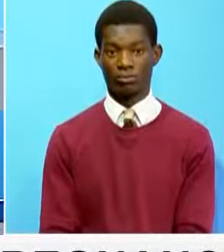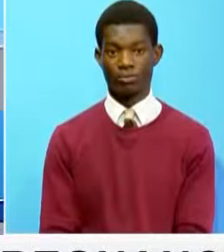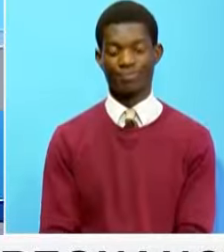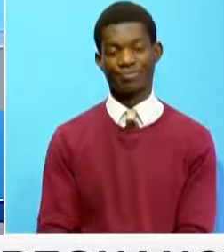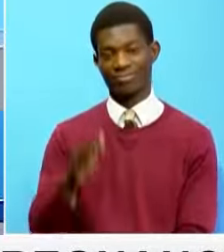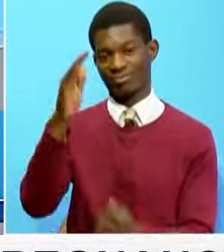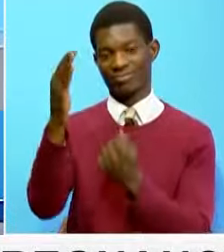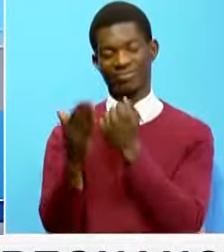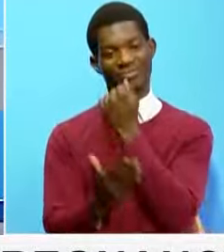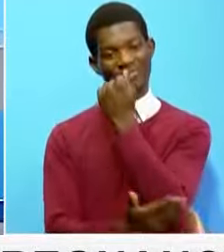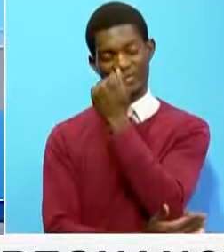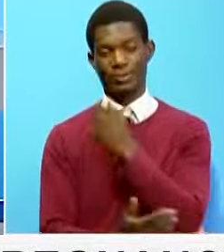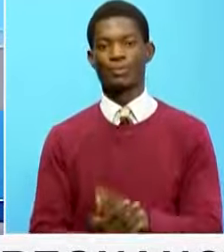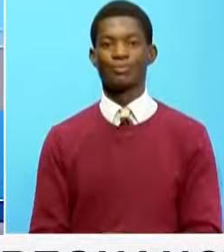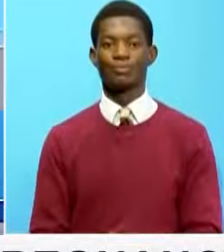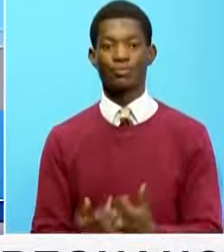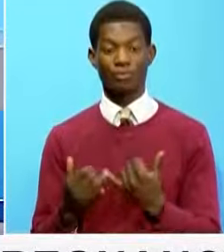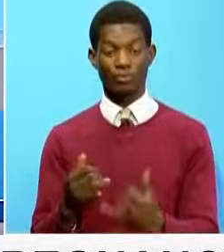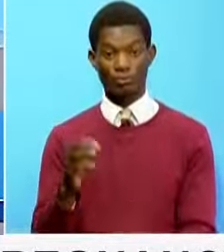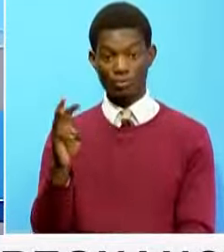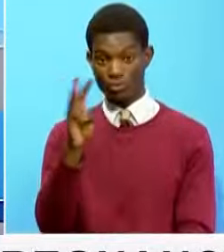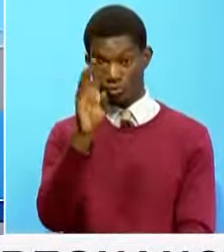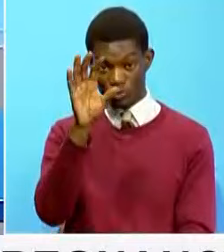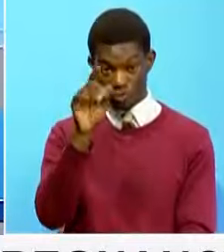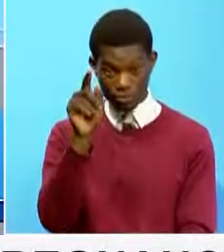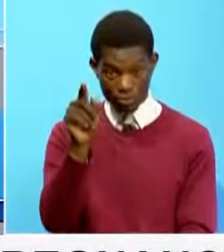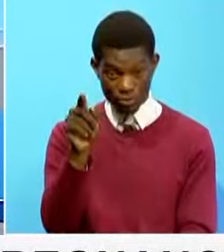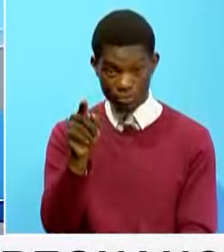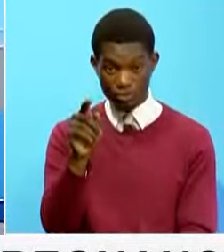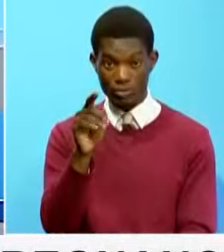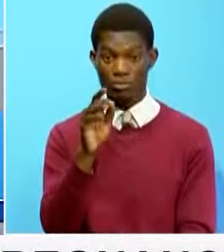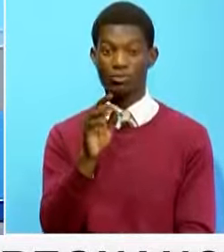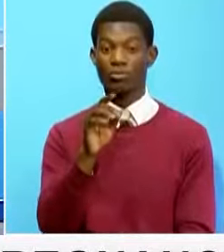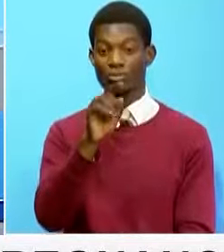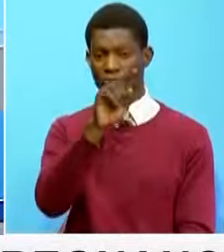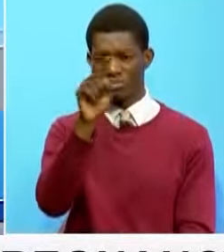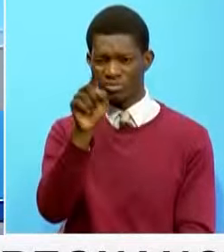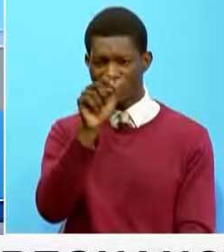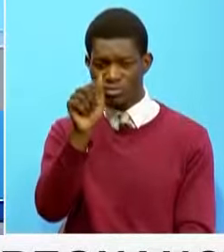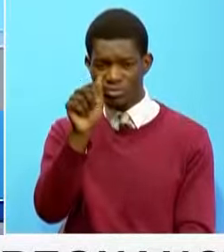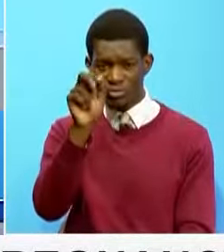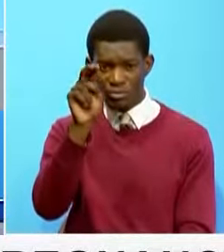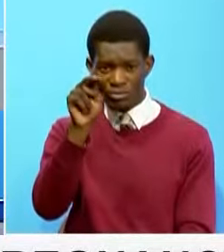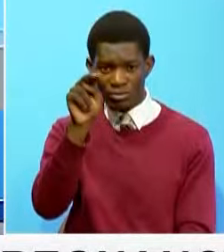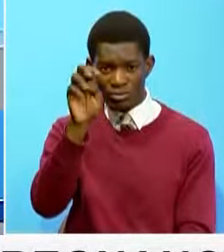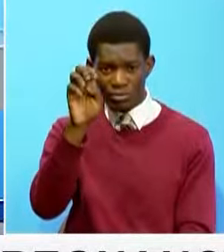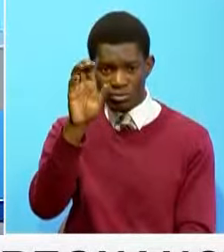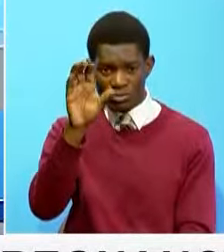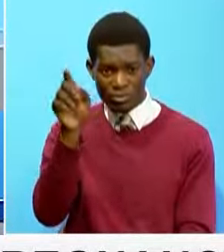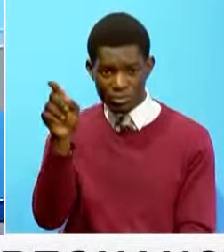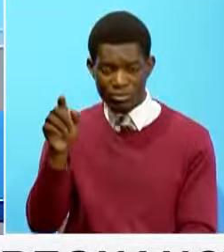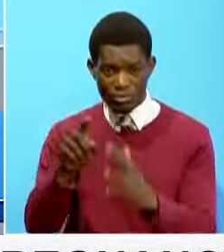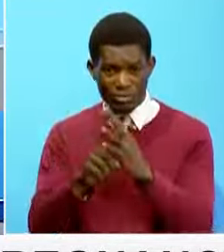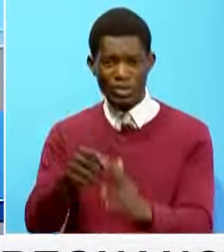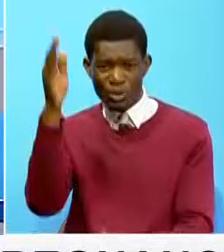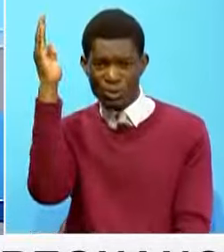Welcome back. In Western Province, the Zambia National Education Coalition, ZANIC, has embarked on a bus campaign on